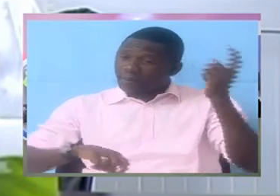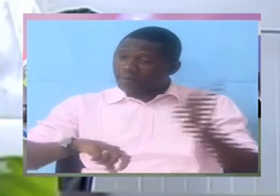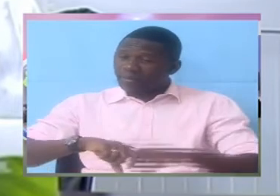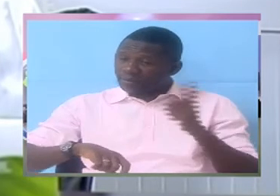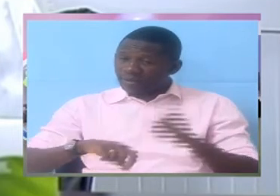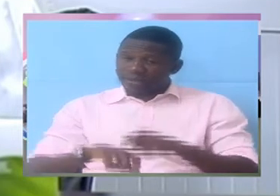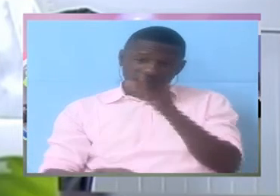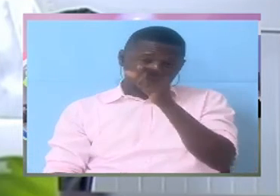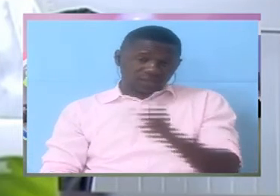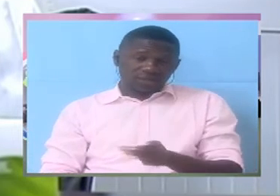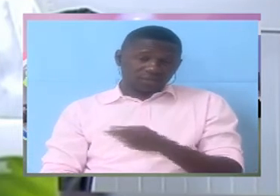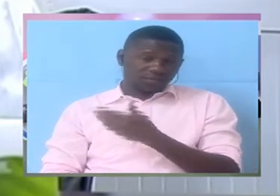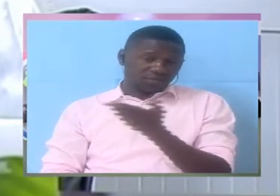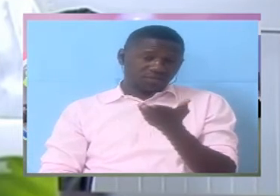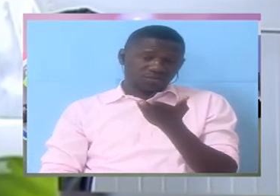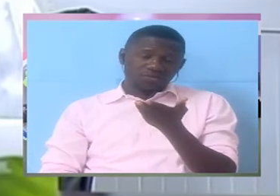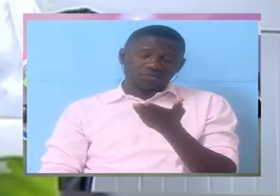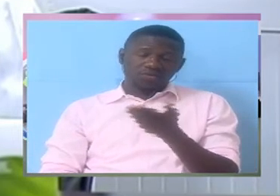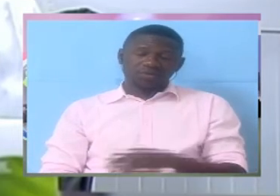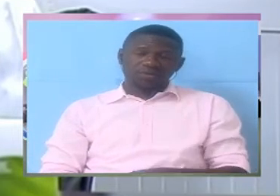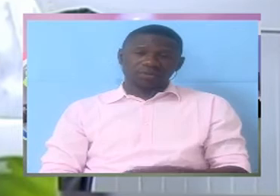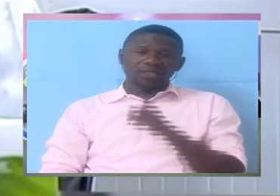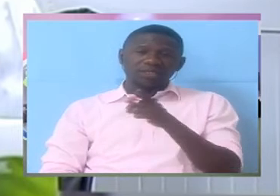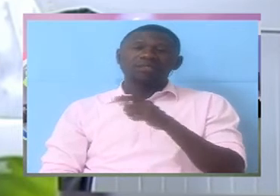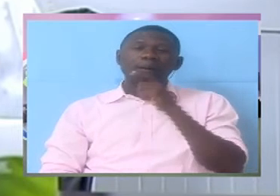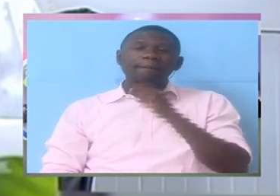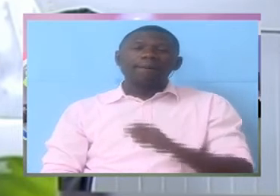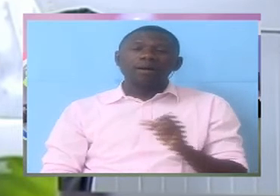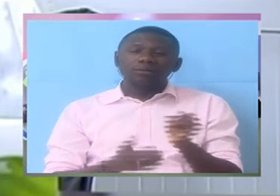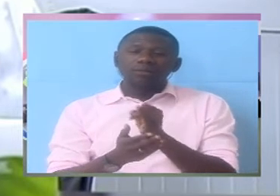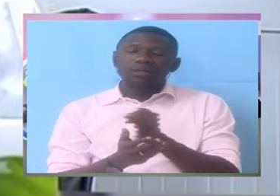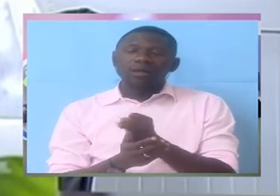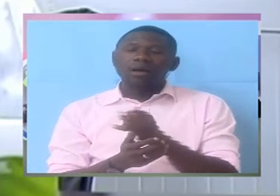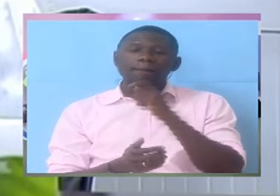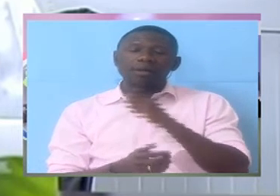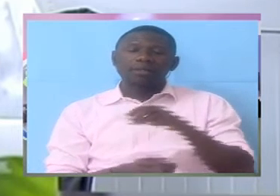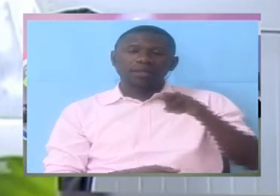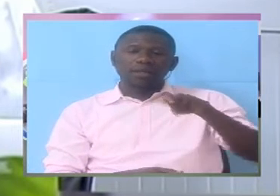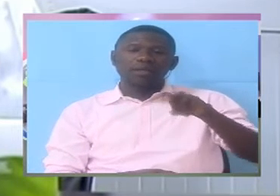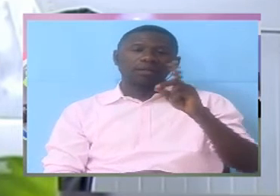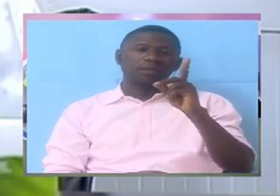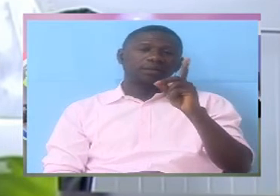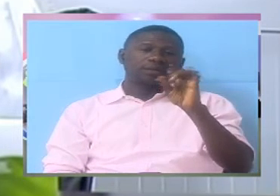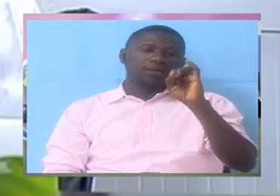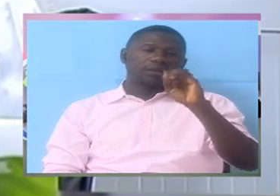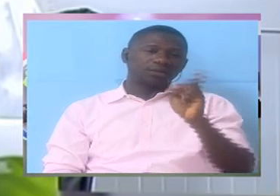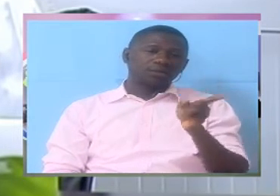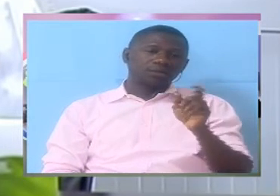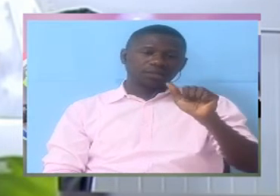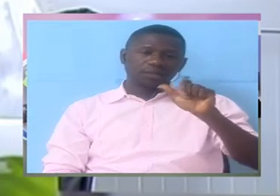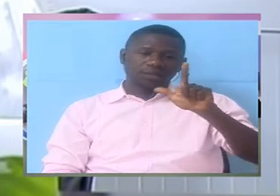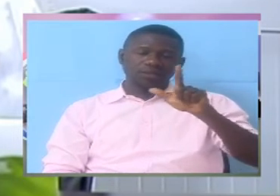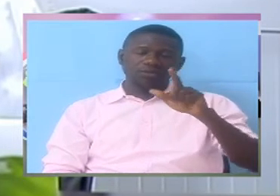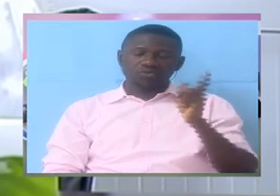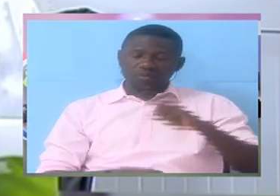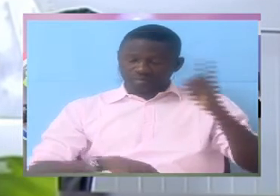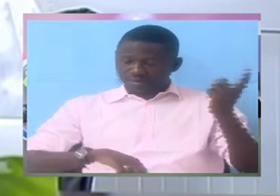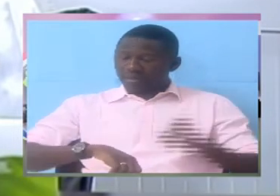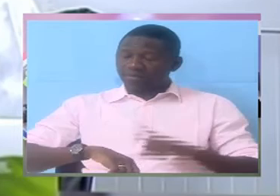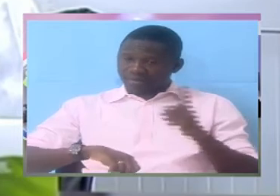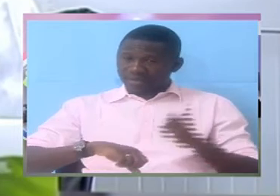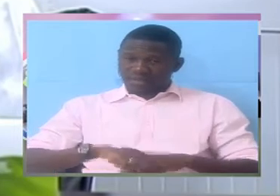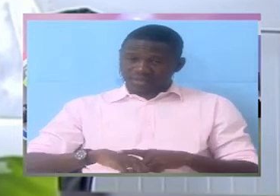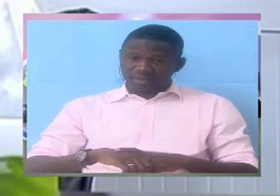That this Serigne Digal be beaten? Just speak the truth.